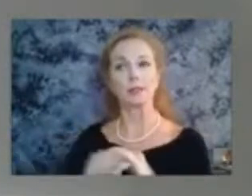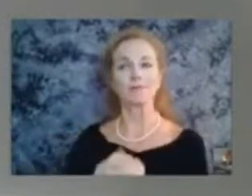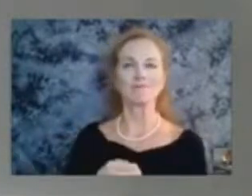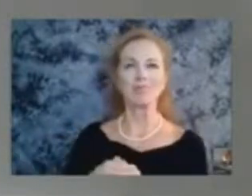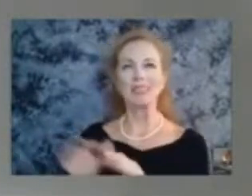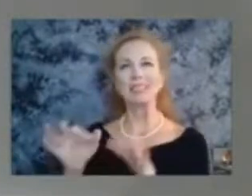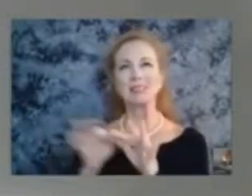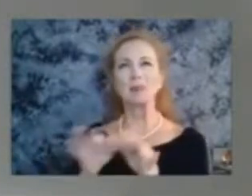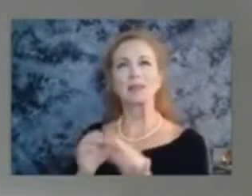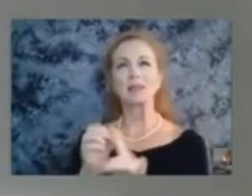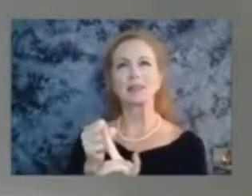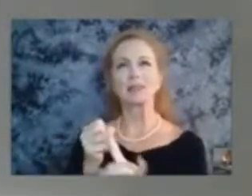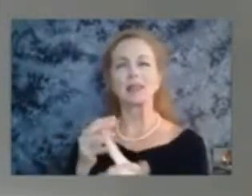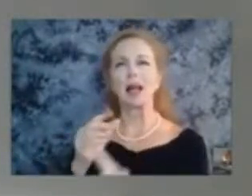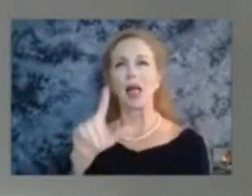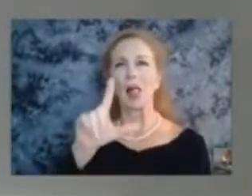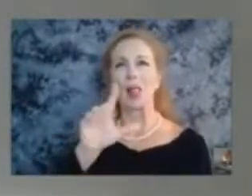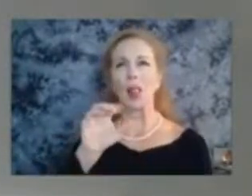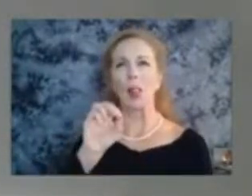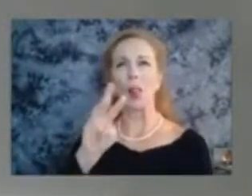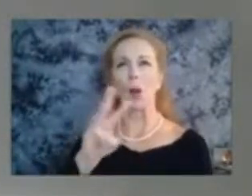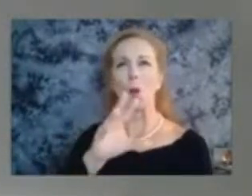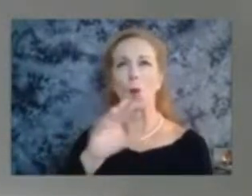as low and stable.